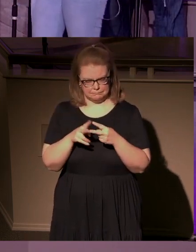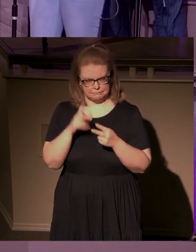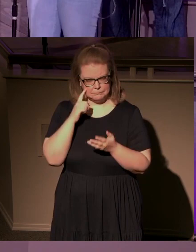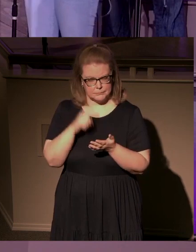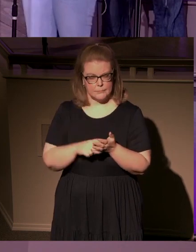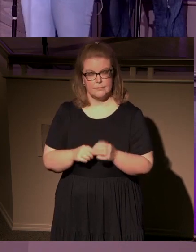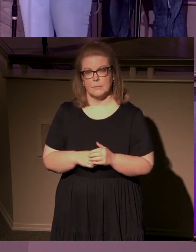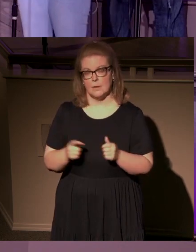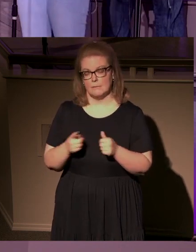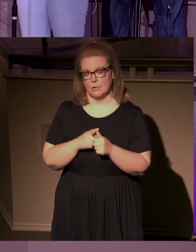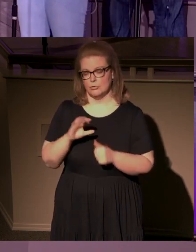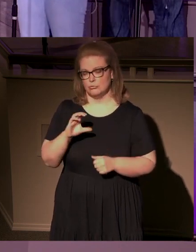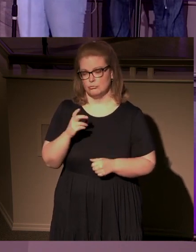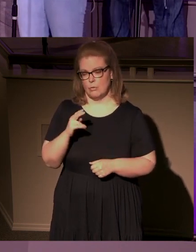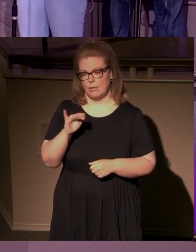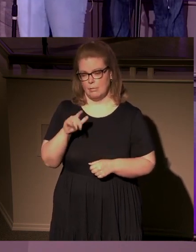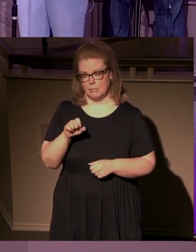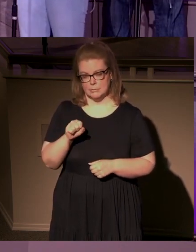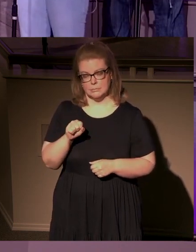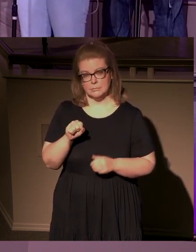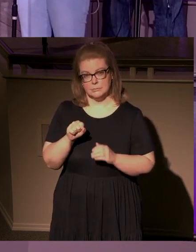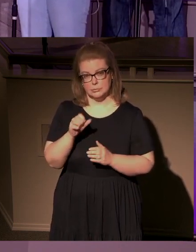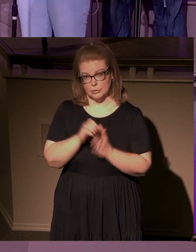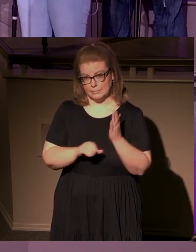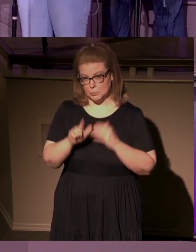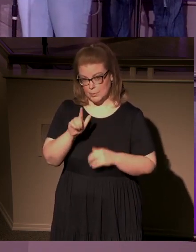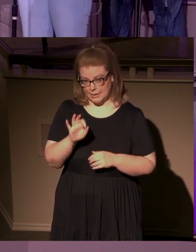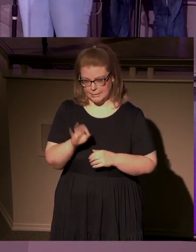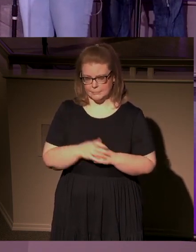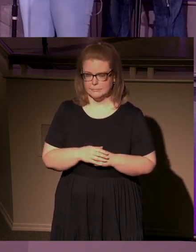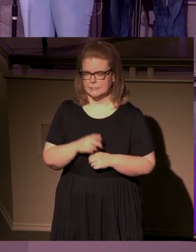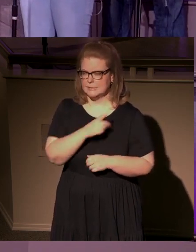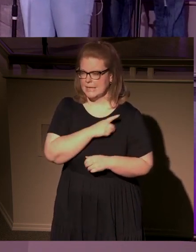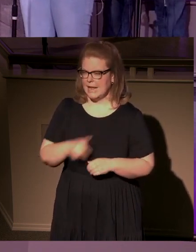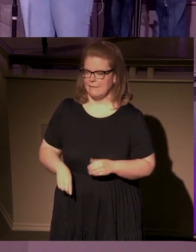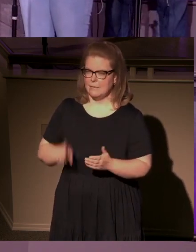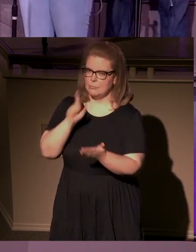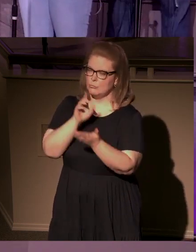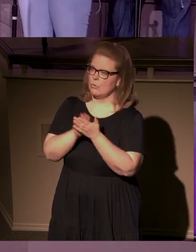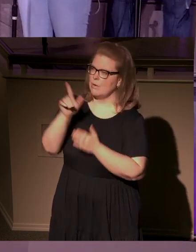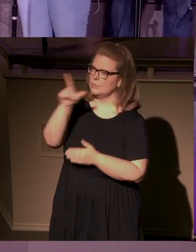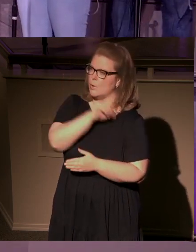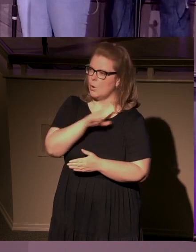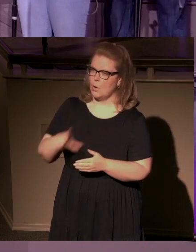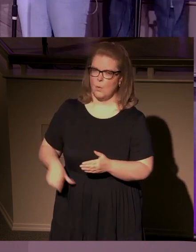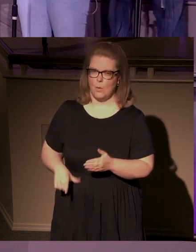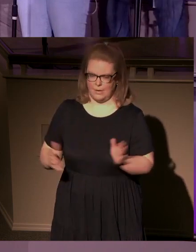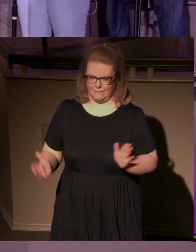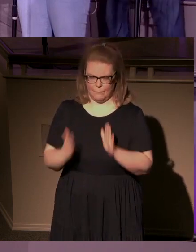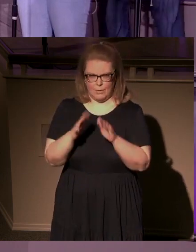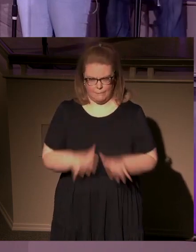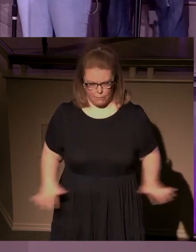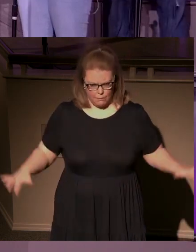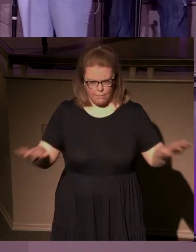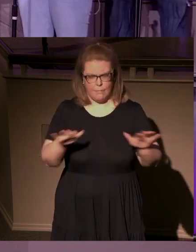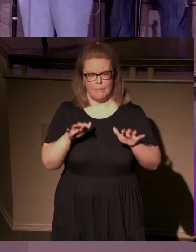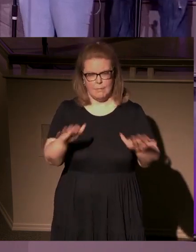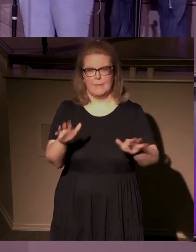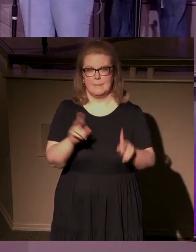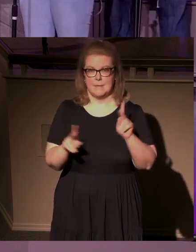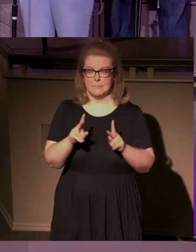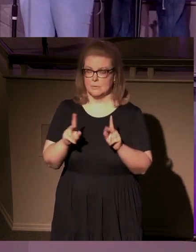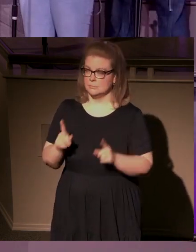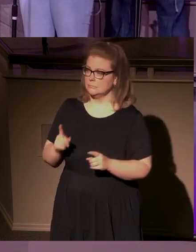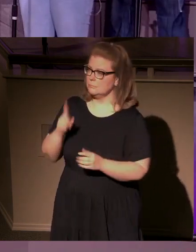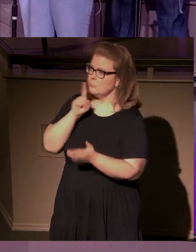1 Chronicles 29. David praised the Lord in the presence of the whole assembly, saying, "Praise be to